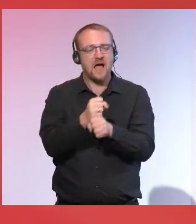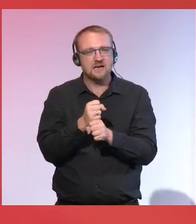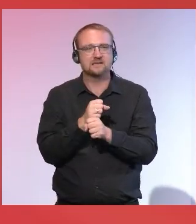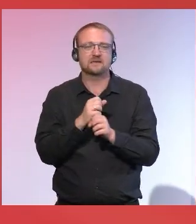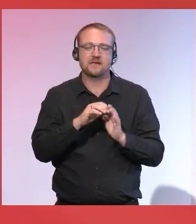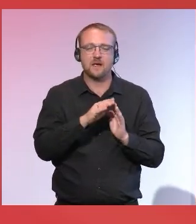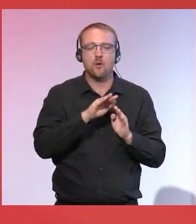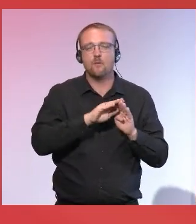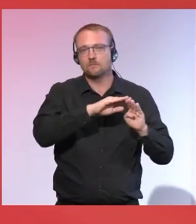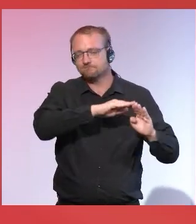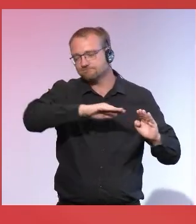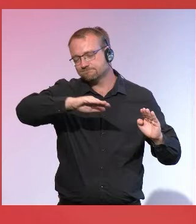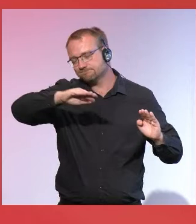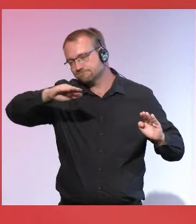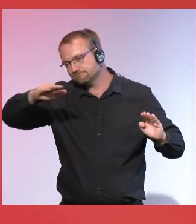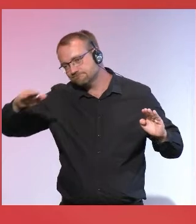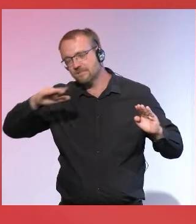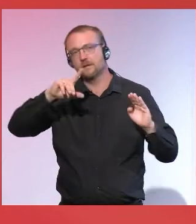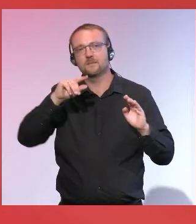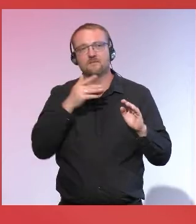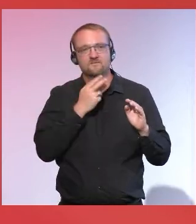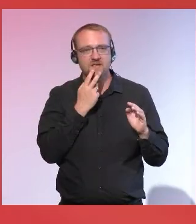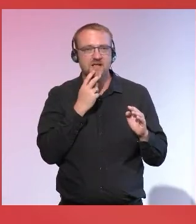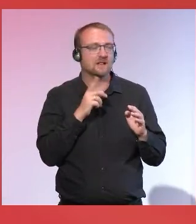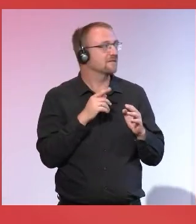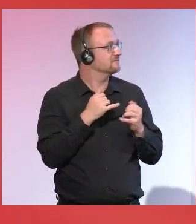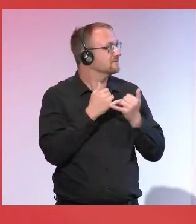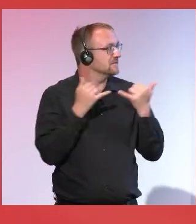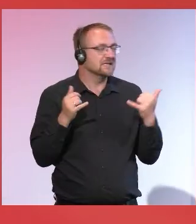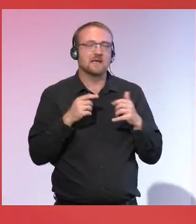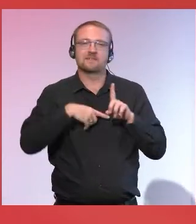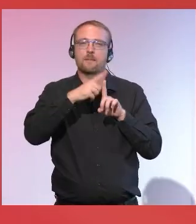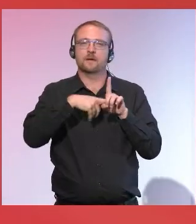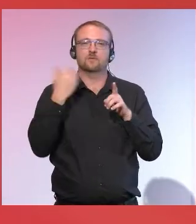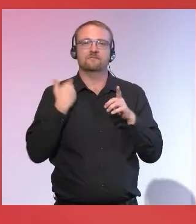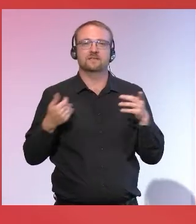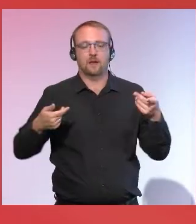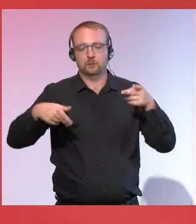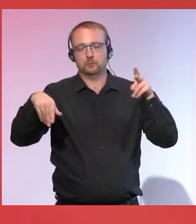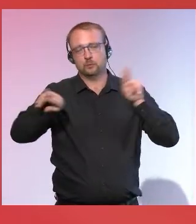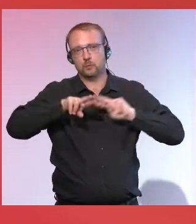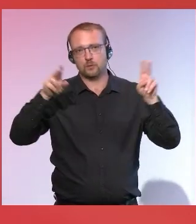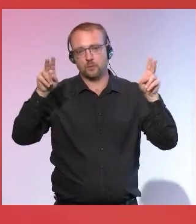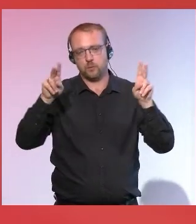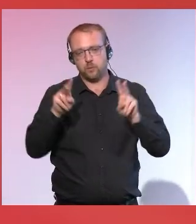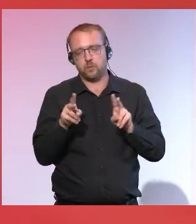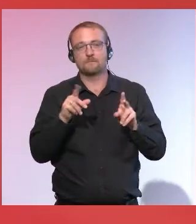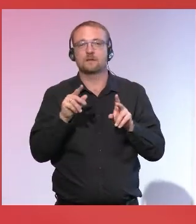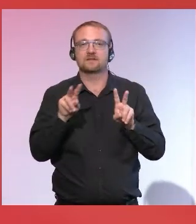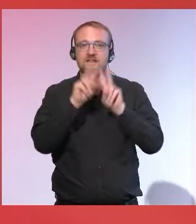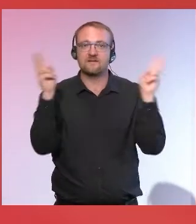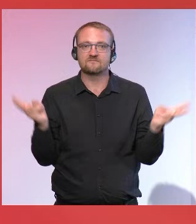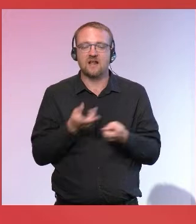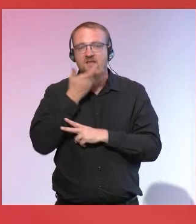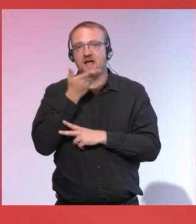again, and we're going to stabilize this global warming. And of course, the IPCC also stated, as if we needed reminding, that